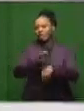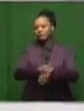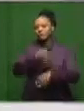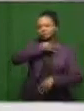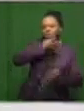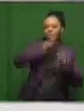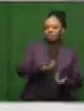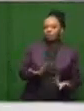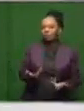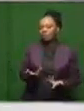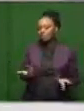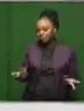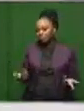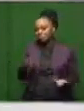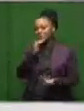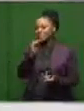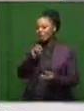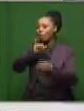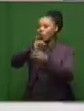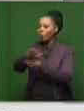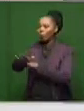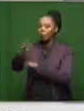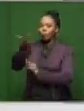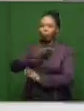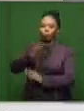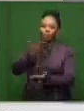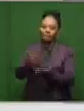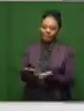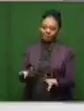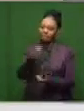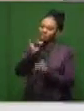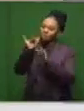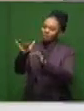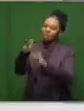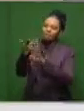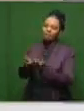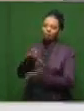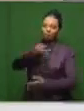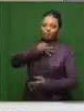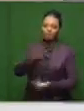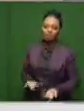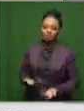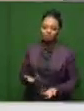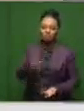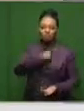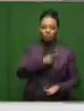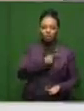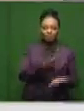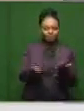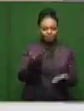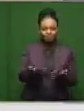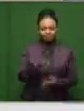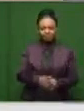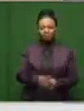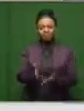morbidity or mortality that would also place those people at risk because you're in frequent contact with them. You could have for example I've understood